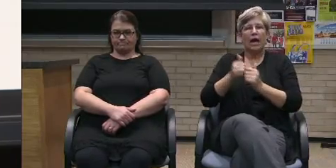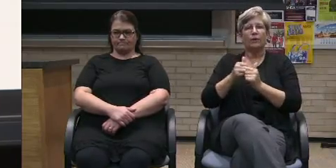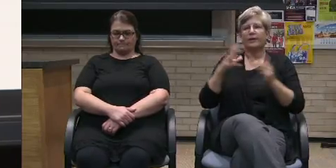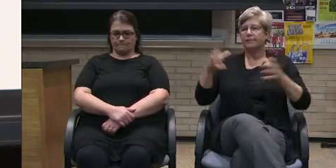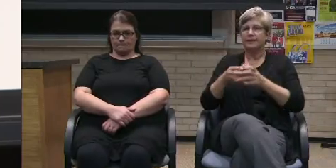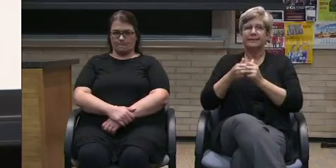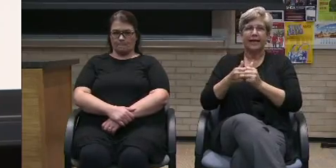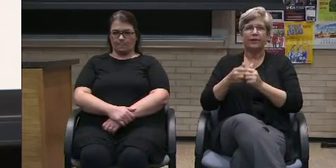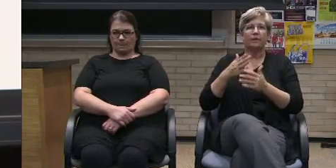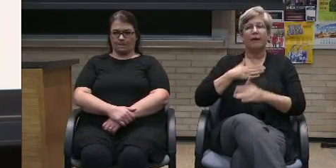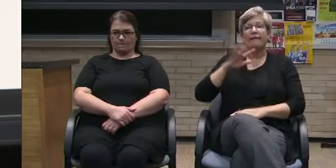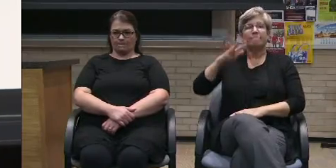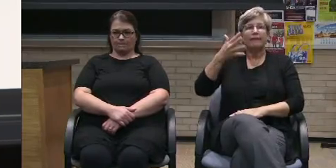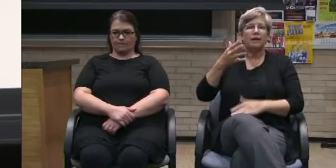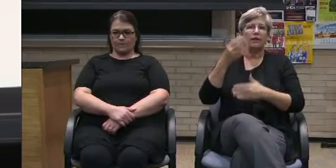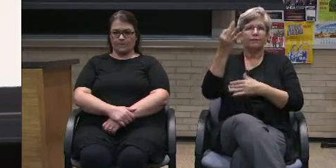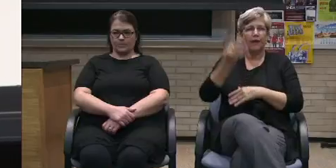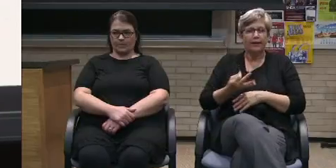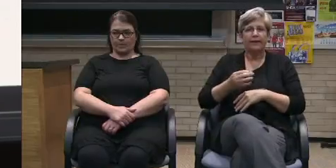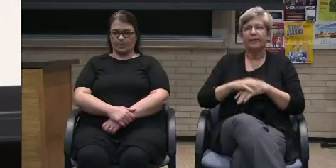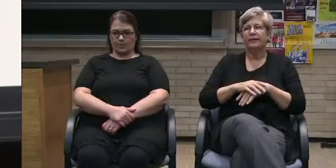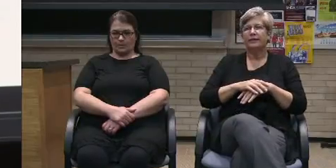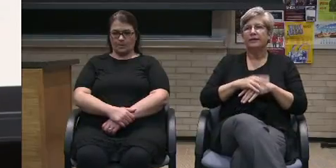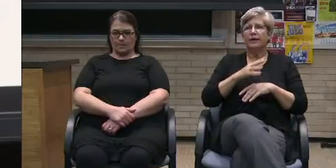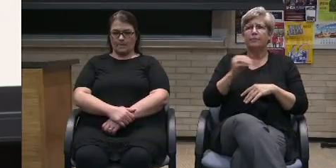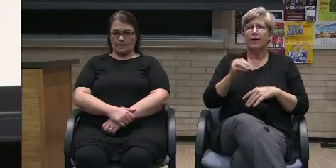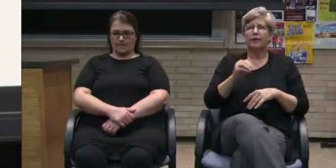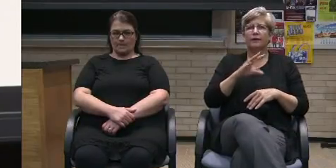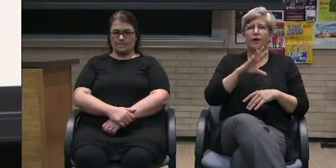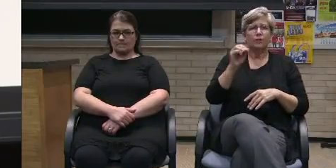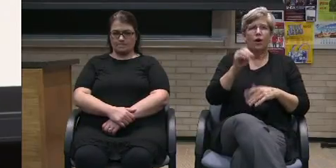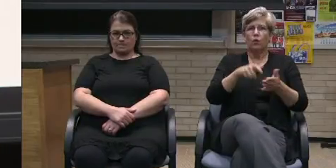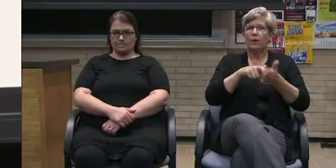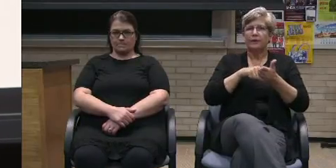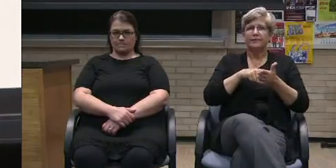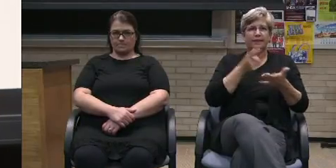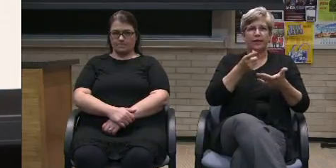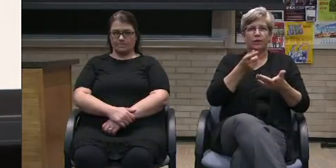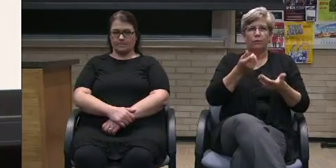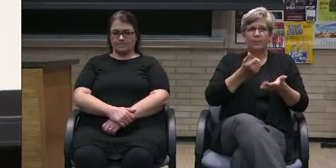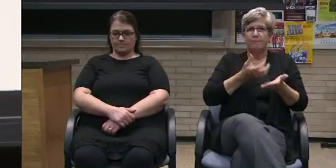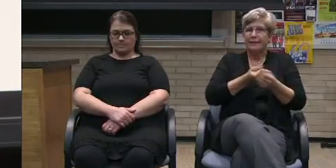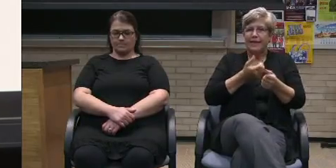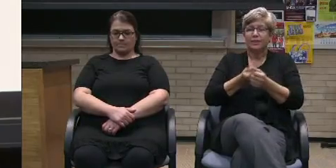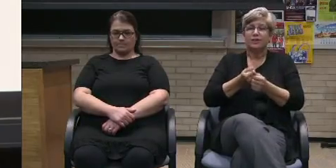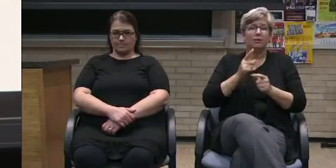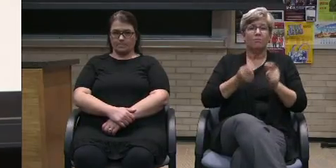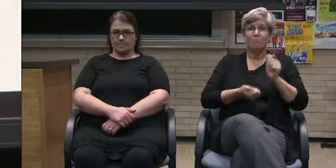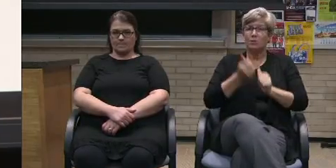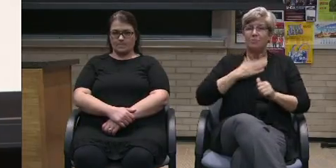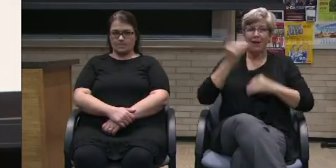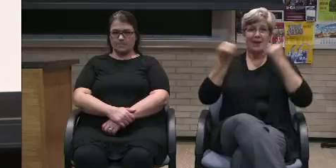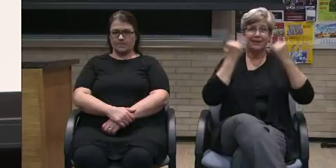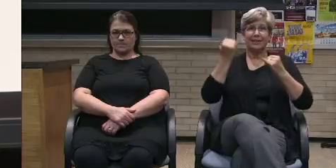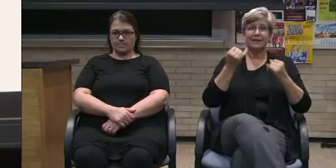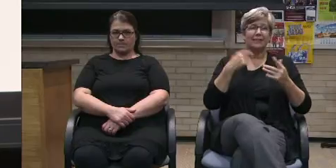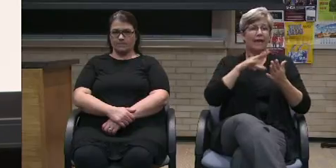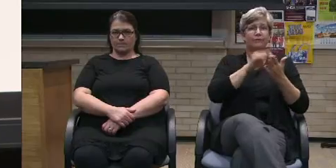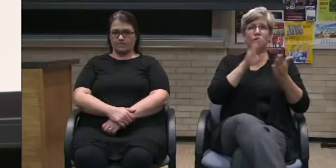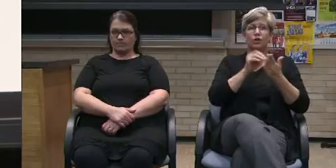know, how can I adapt it? But some of these things, co-requisite remediation, it's right out of the, you know, right out of the literature. So that's just the